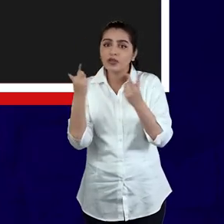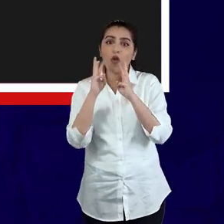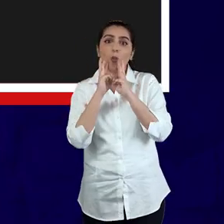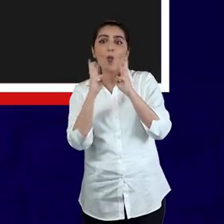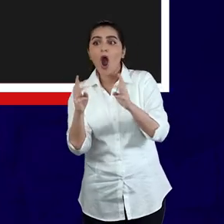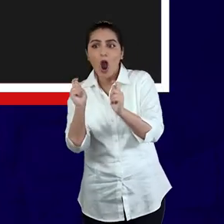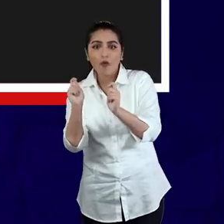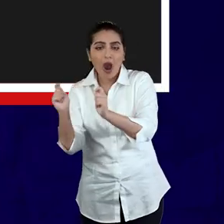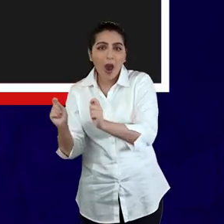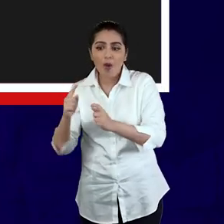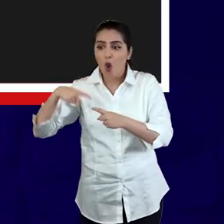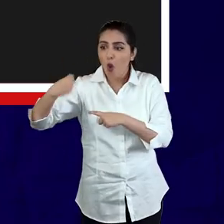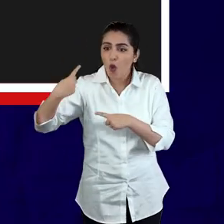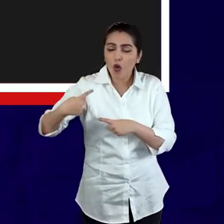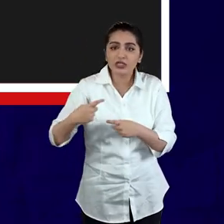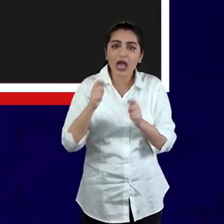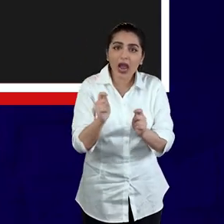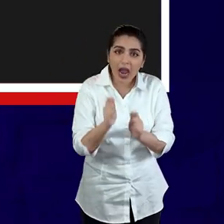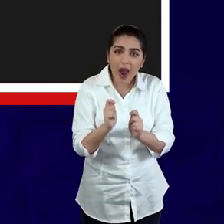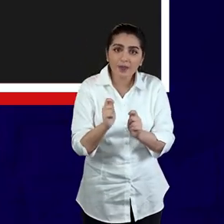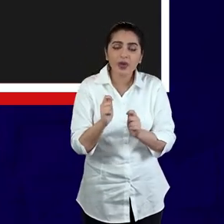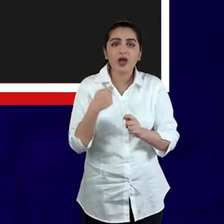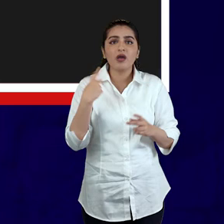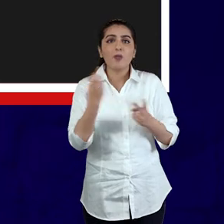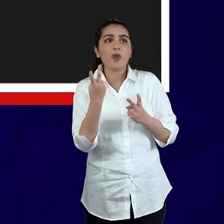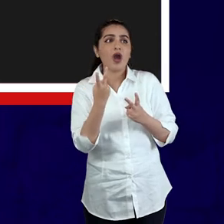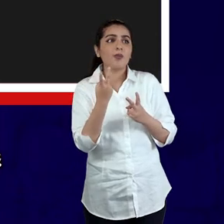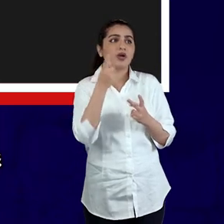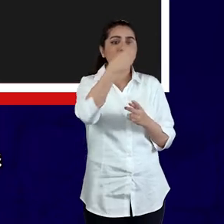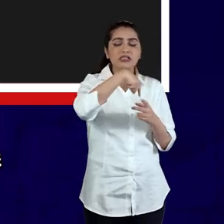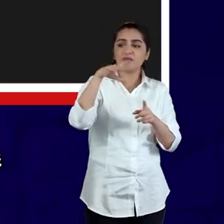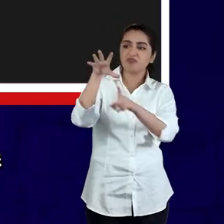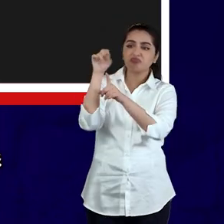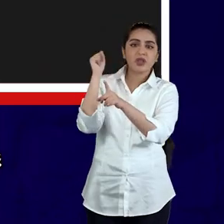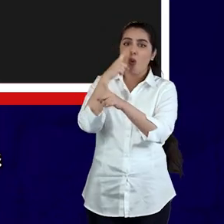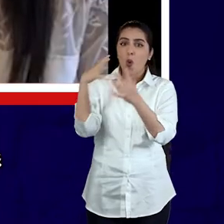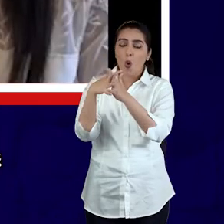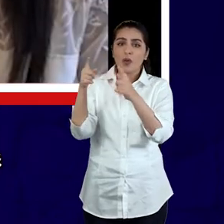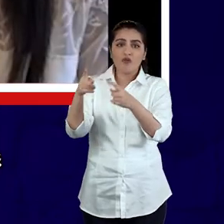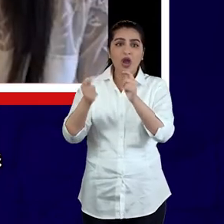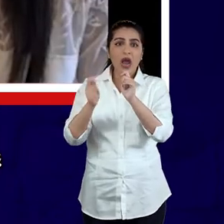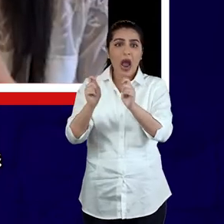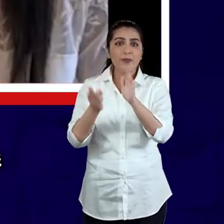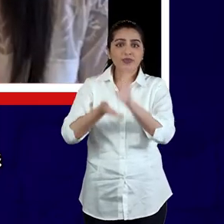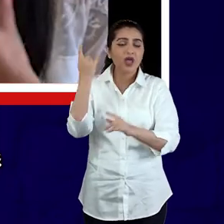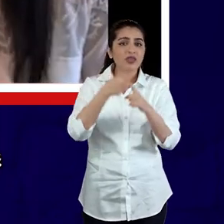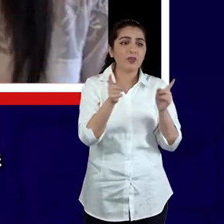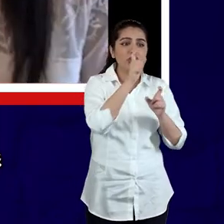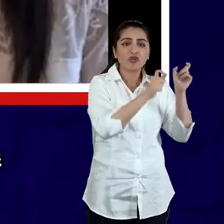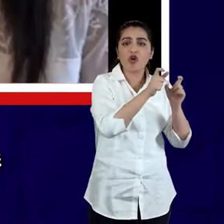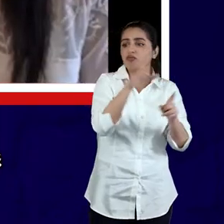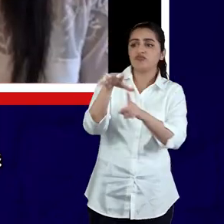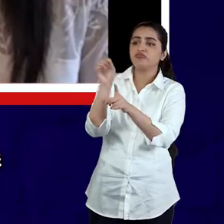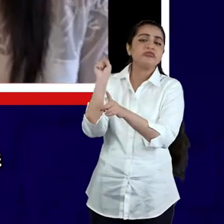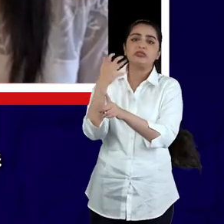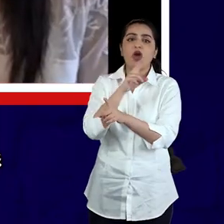about the everyday things that sometimes are under-acknowledged, that's what we were saying, that really equip